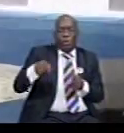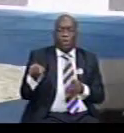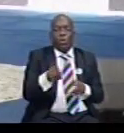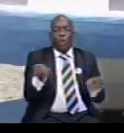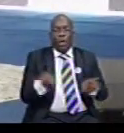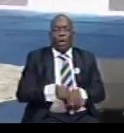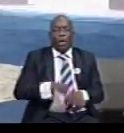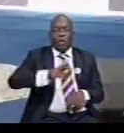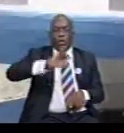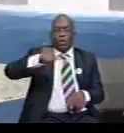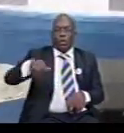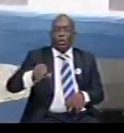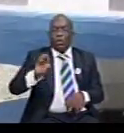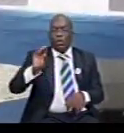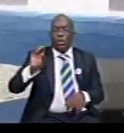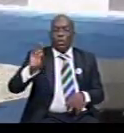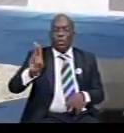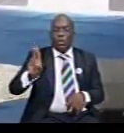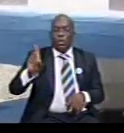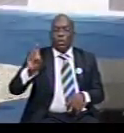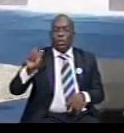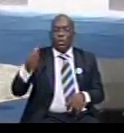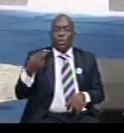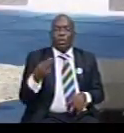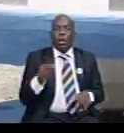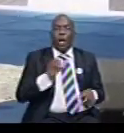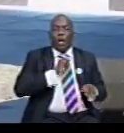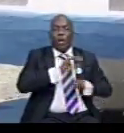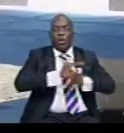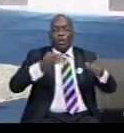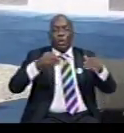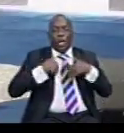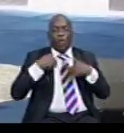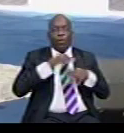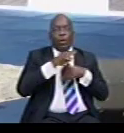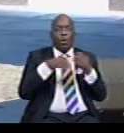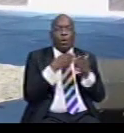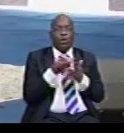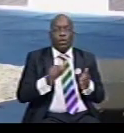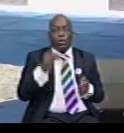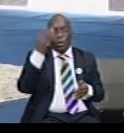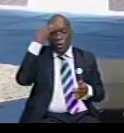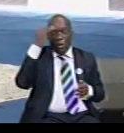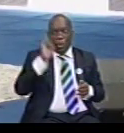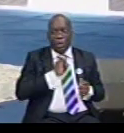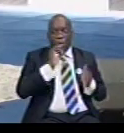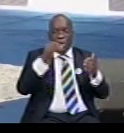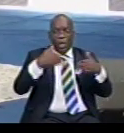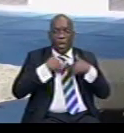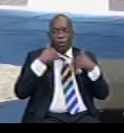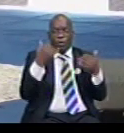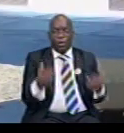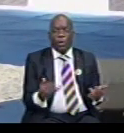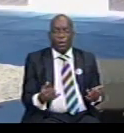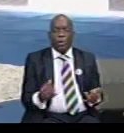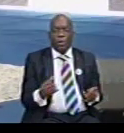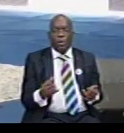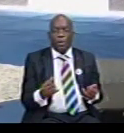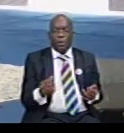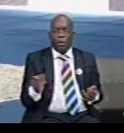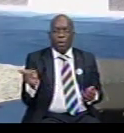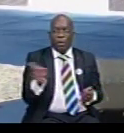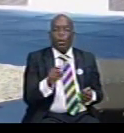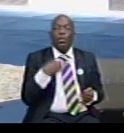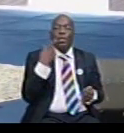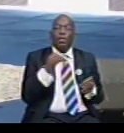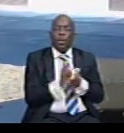And I didn't have all the knowledge I have now. And they said, we appreciate